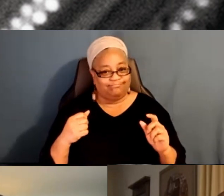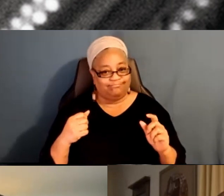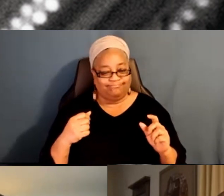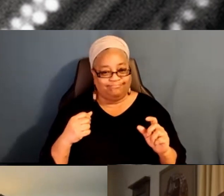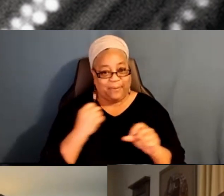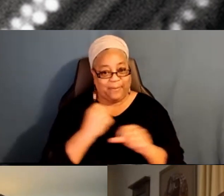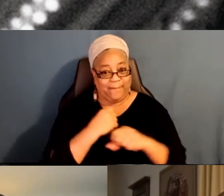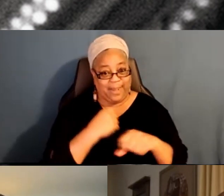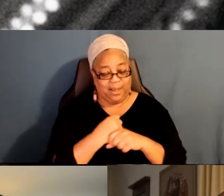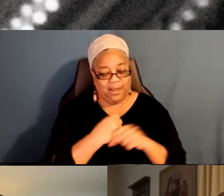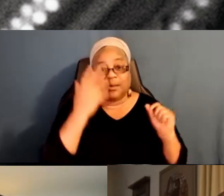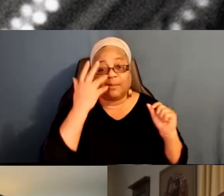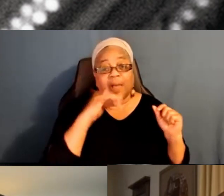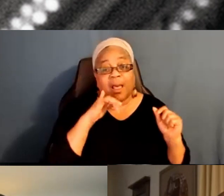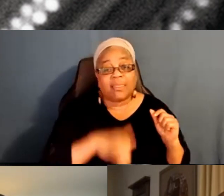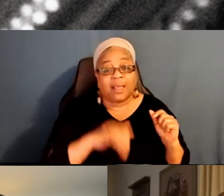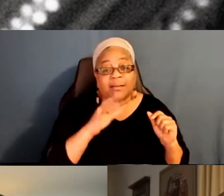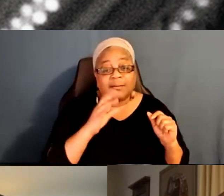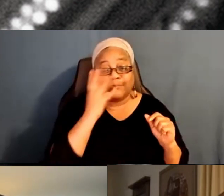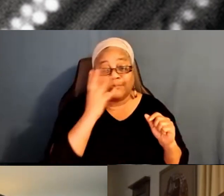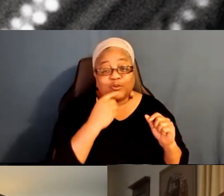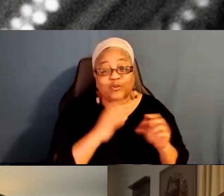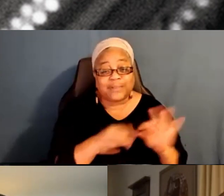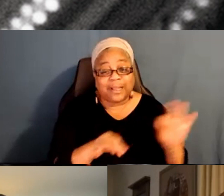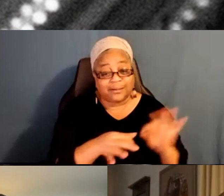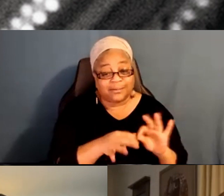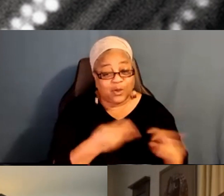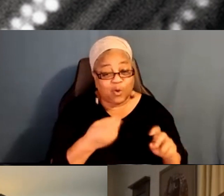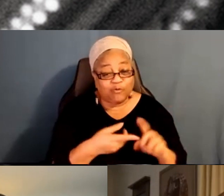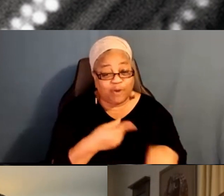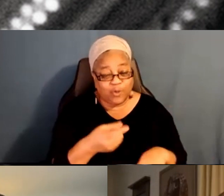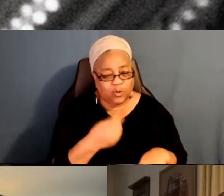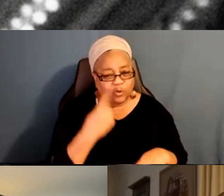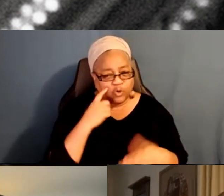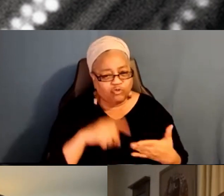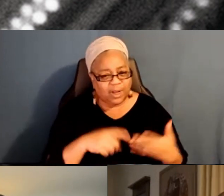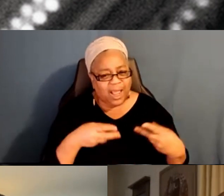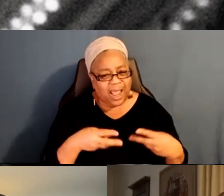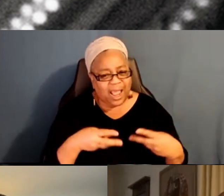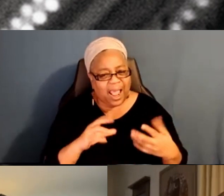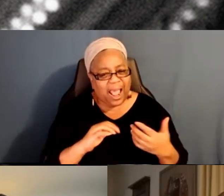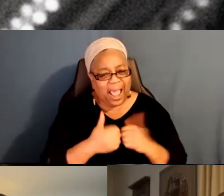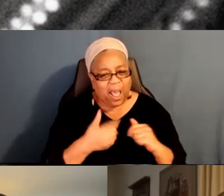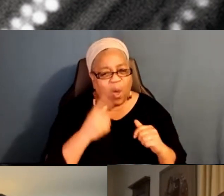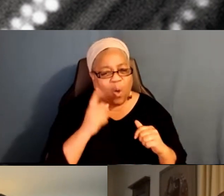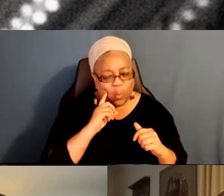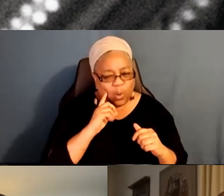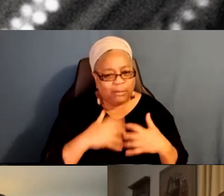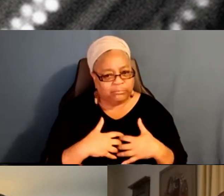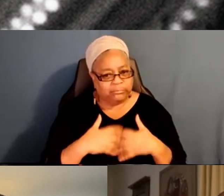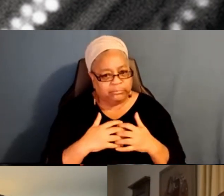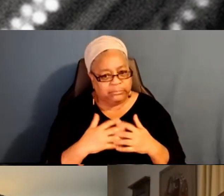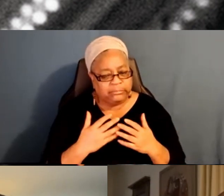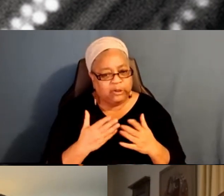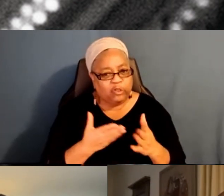that beautiful sentence that I quote from you of to recognize the ways that we are constituted through and by